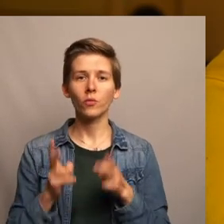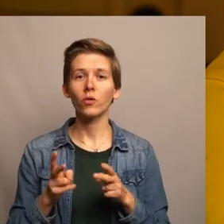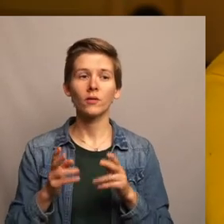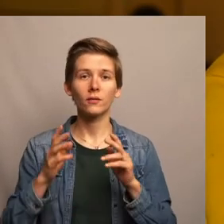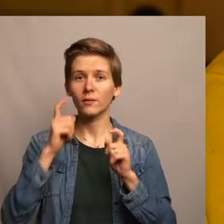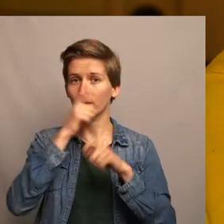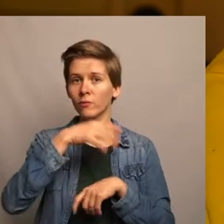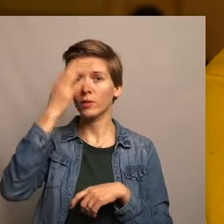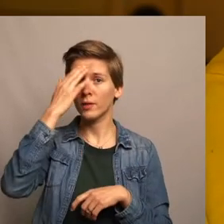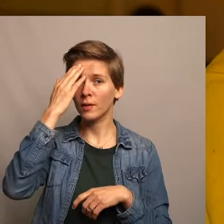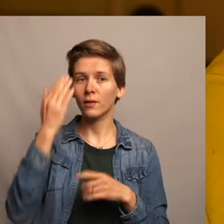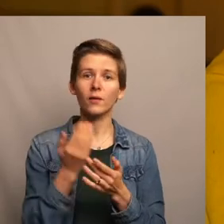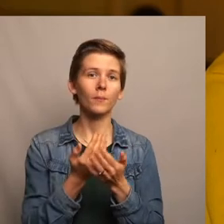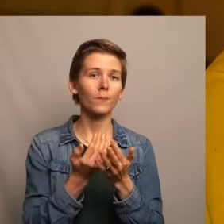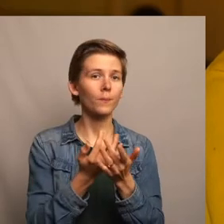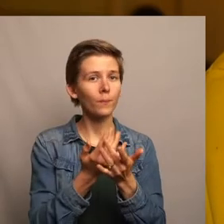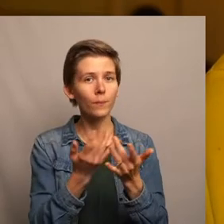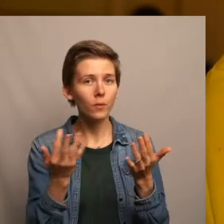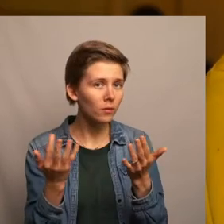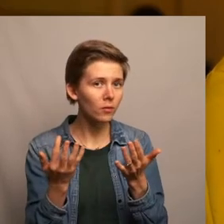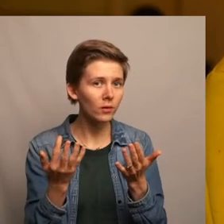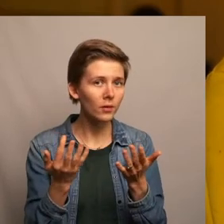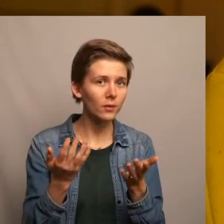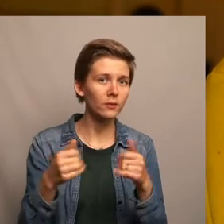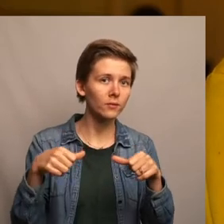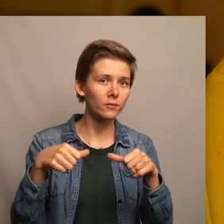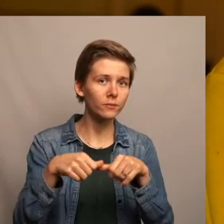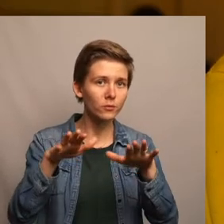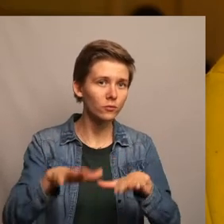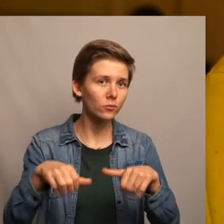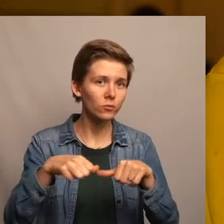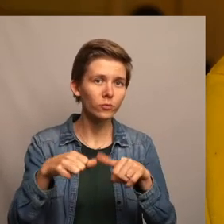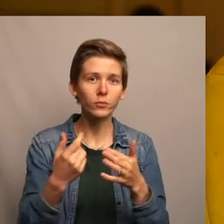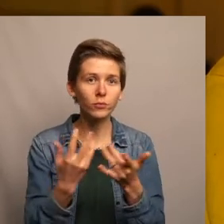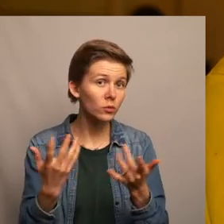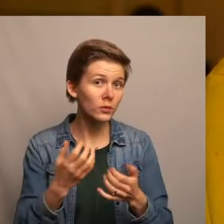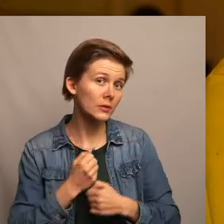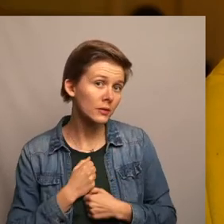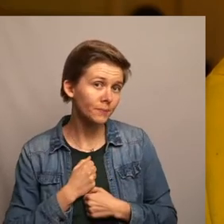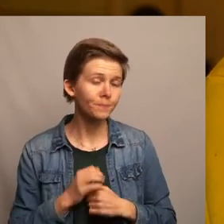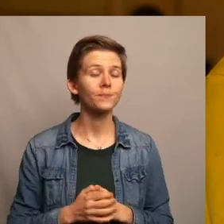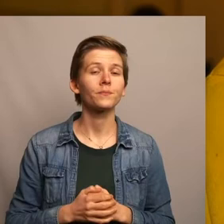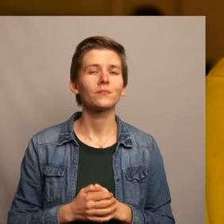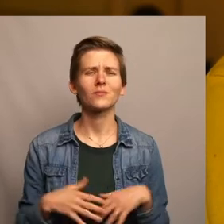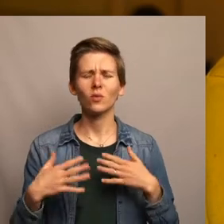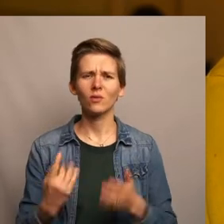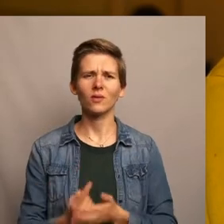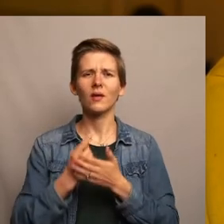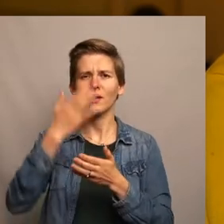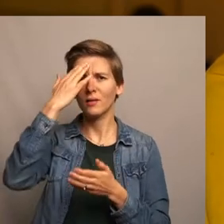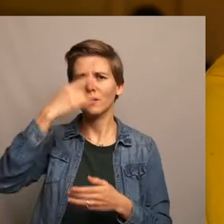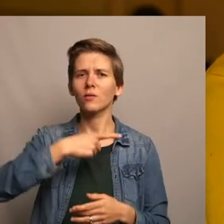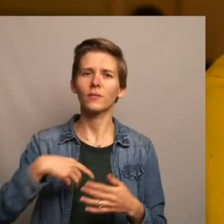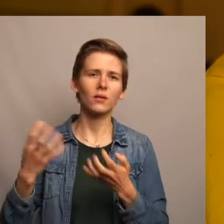residence permit based on their sexuality for the protection. So this, for me, is very important kind of information that we needed, a kind of